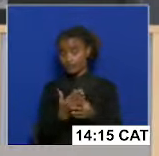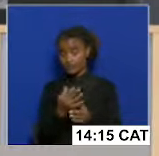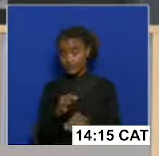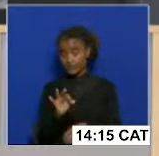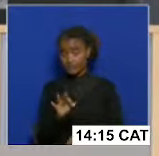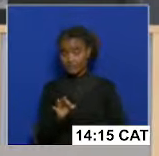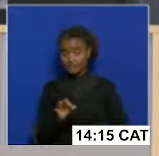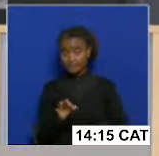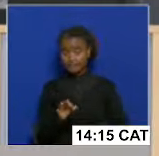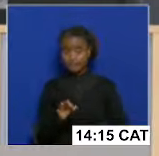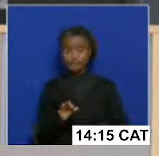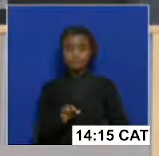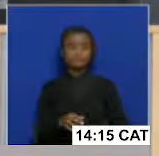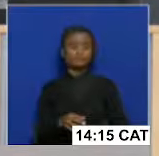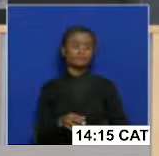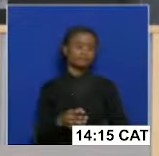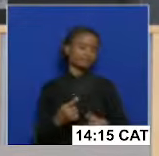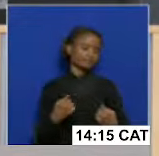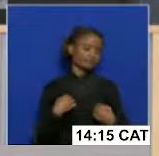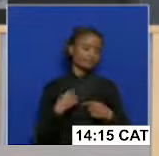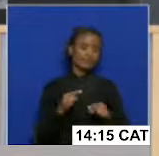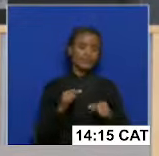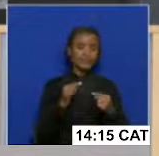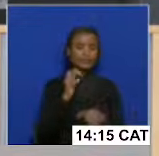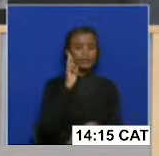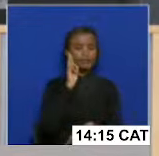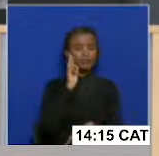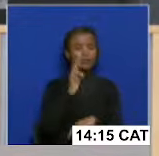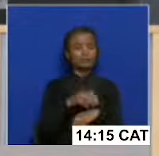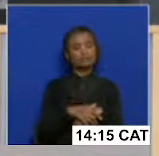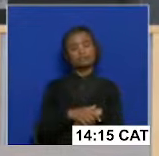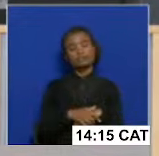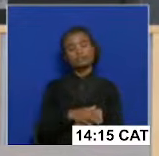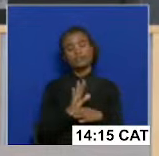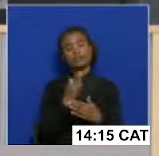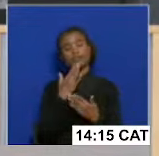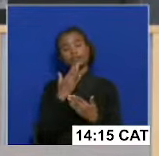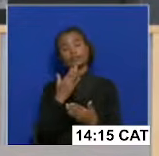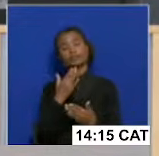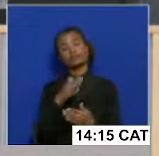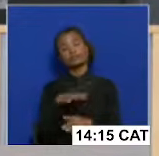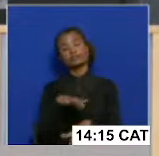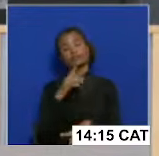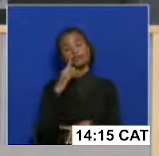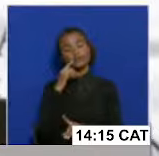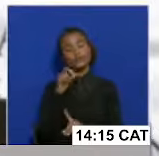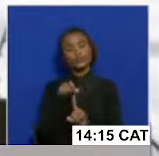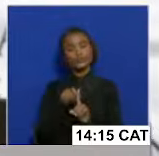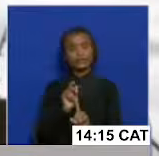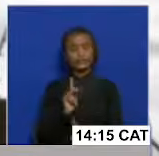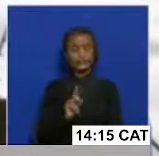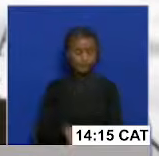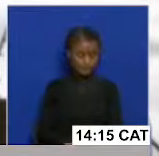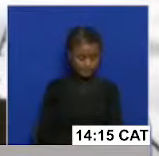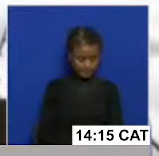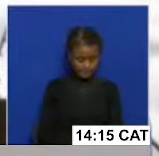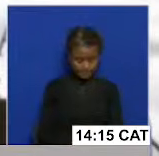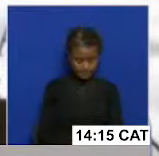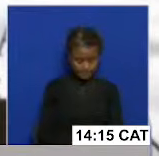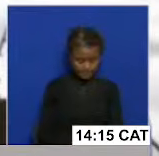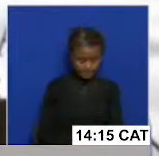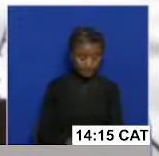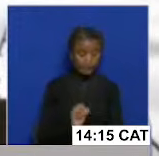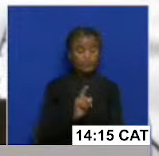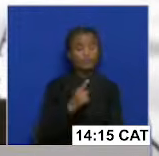Oh, I can't remember. Thank you, Witness K. Can I suggest what it looks like? Witness K, it